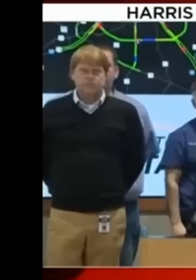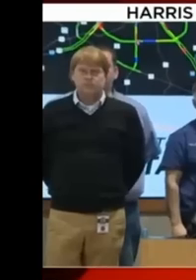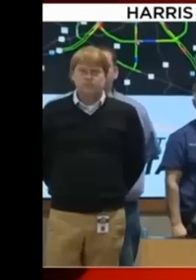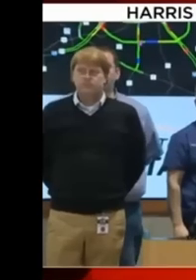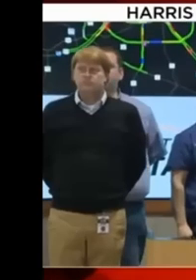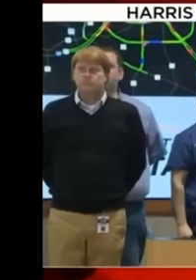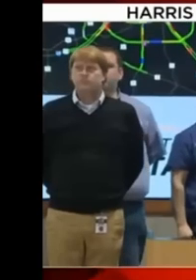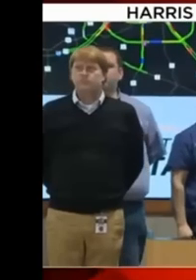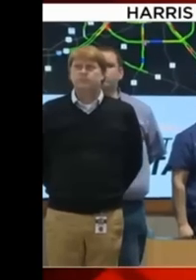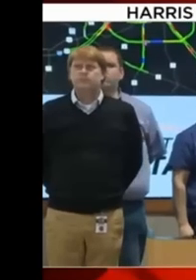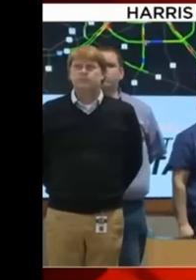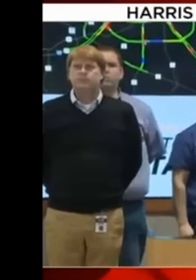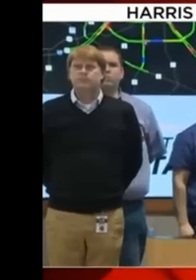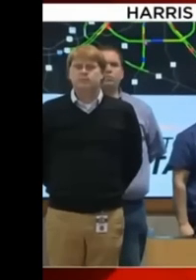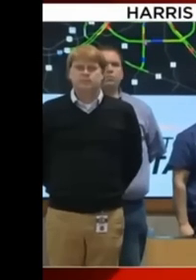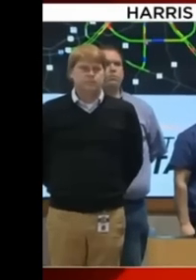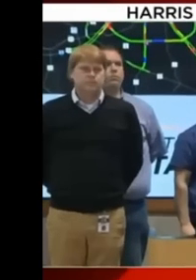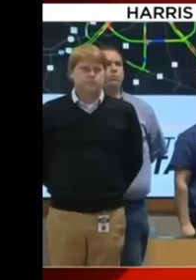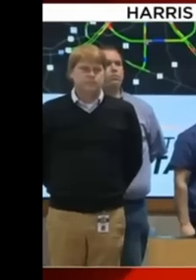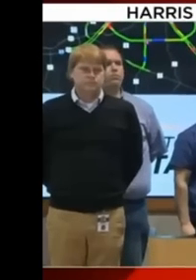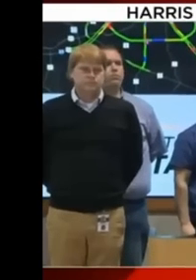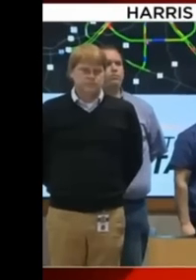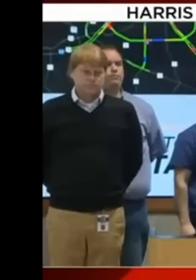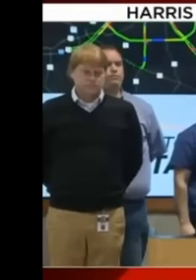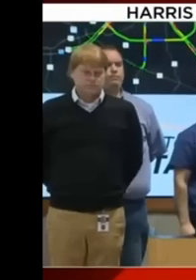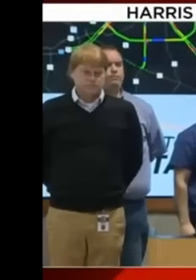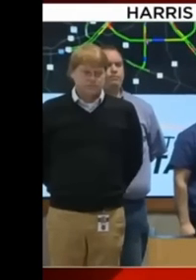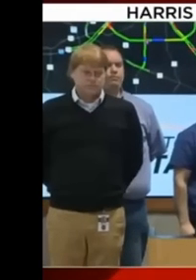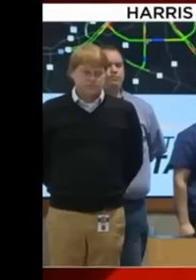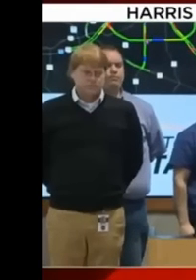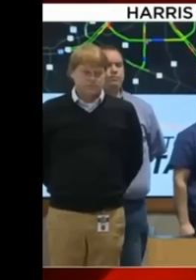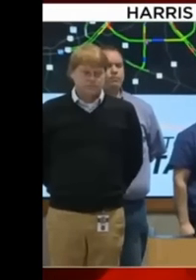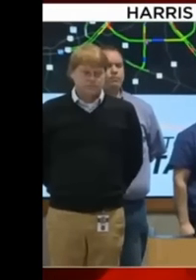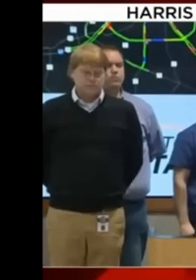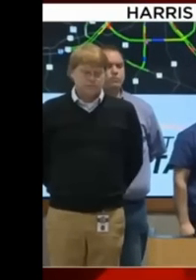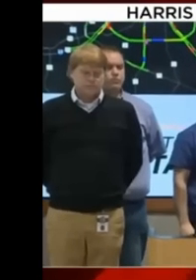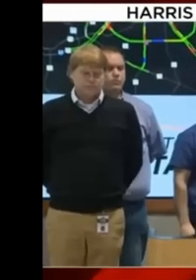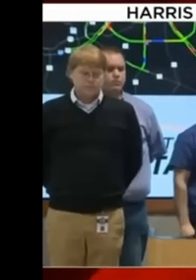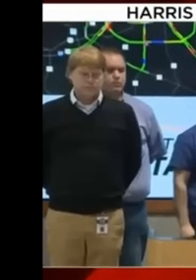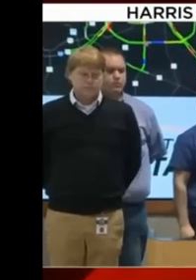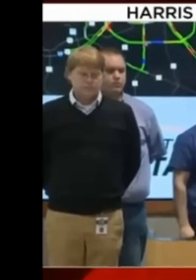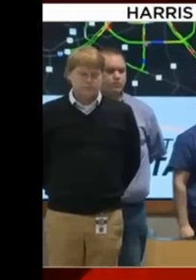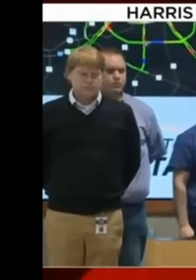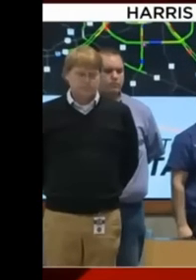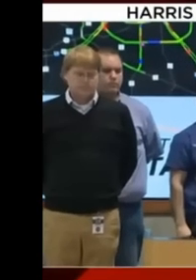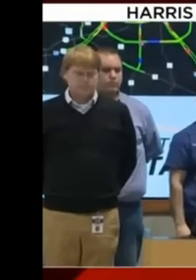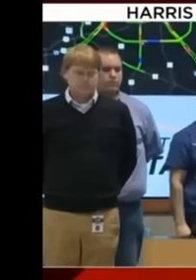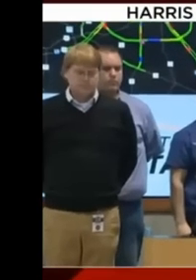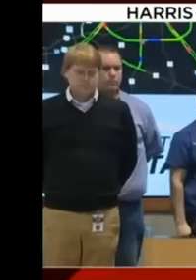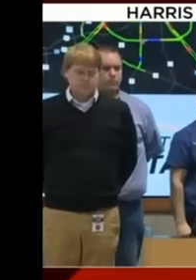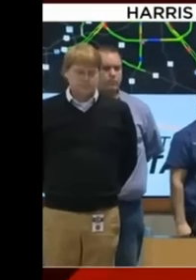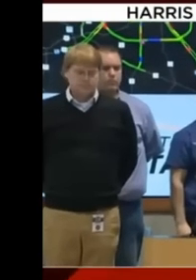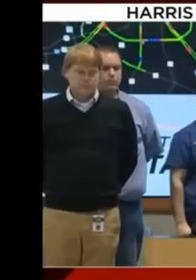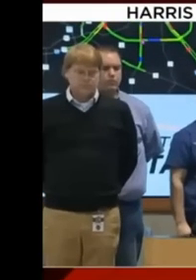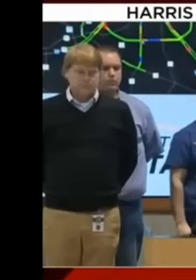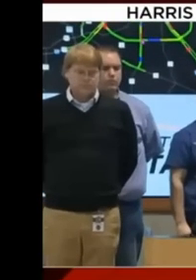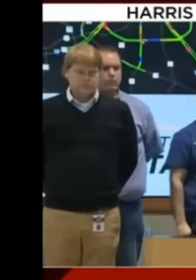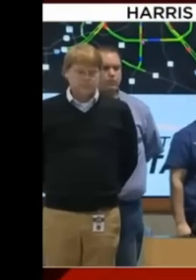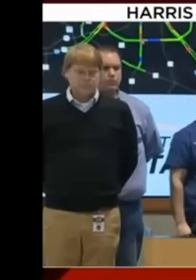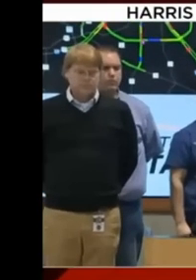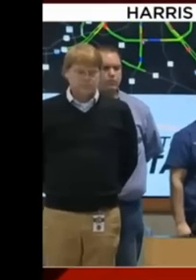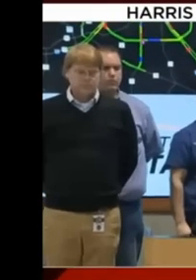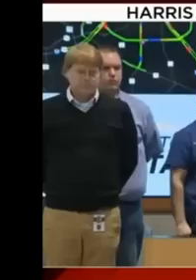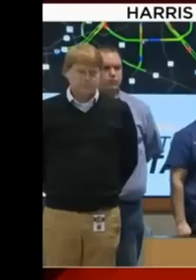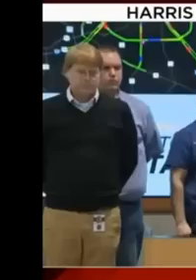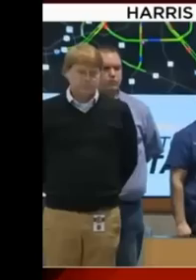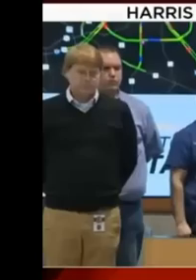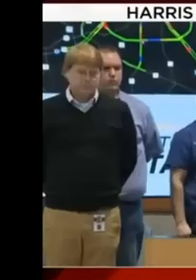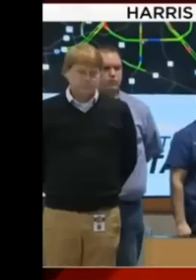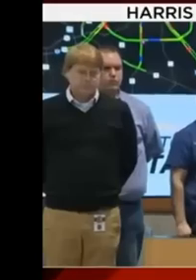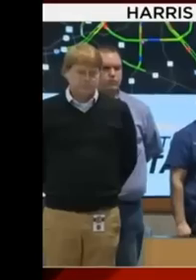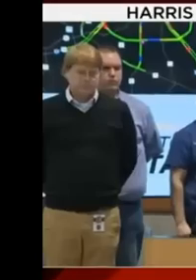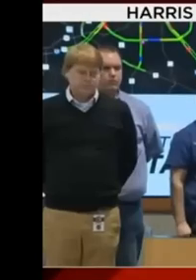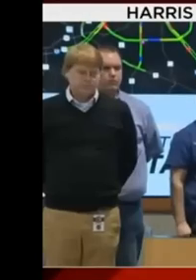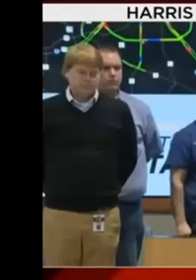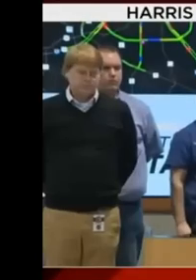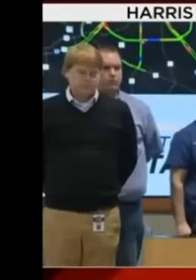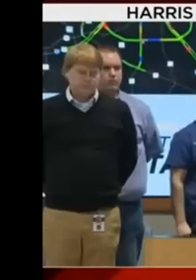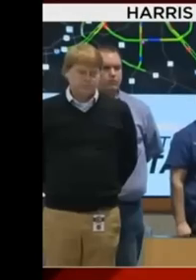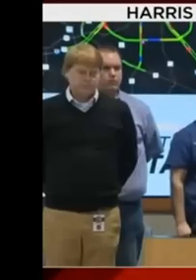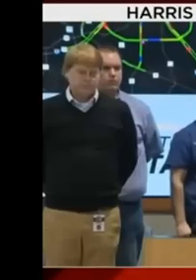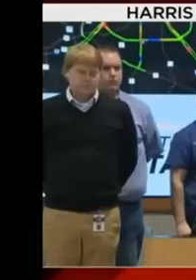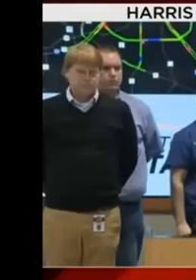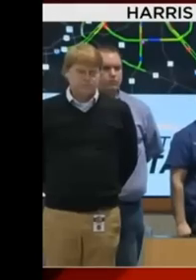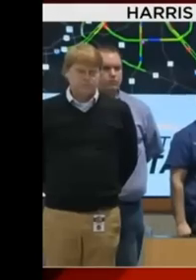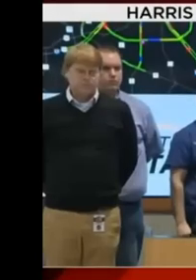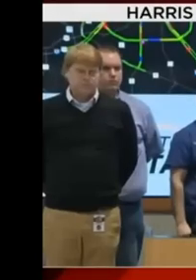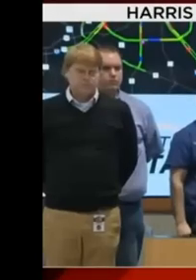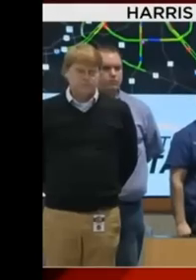está haciendo la ciudad de Deer Park. Pero es muy importante recordar que fuera de esa área no estamos viendo medidas elevadas en